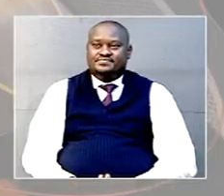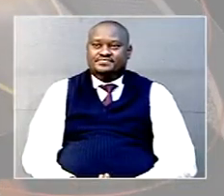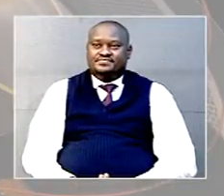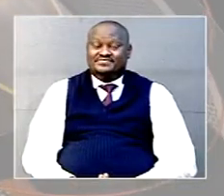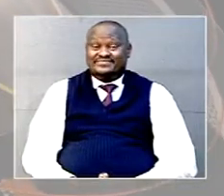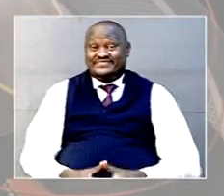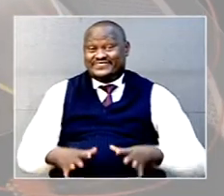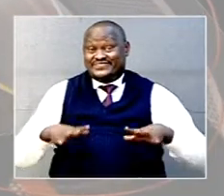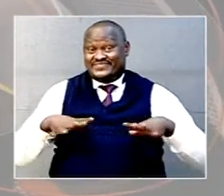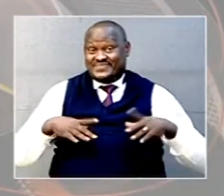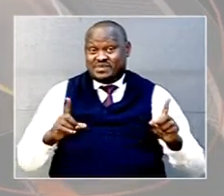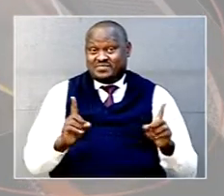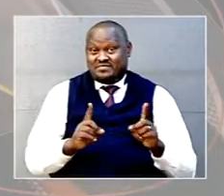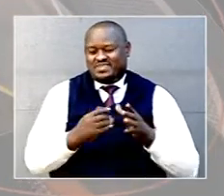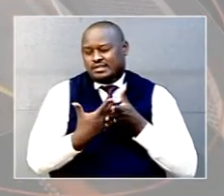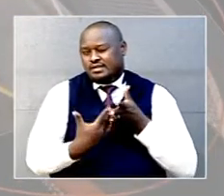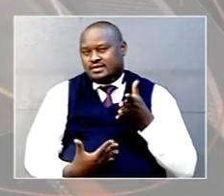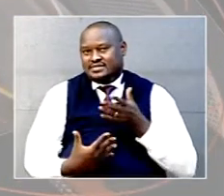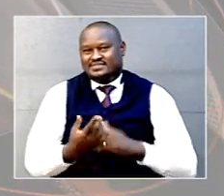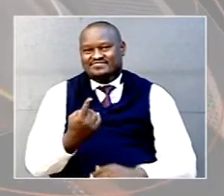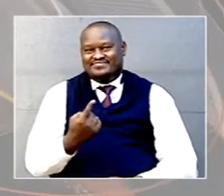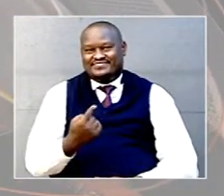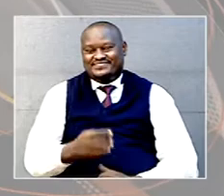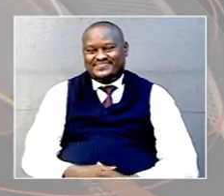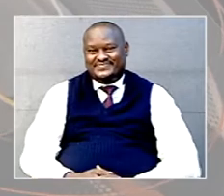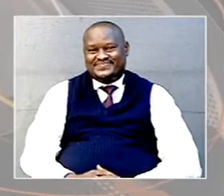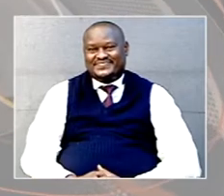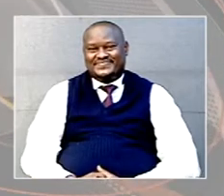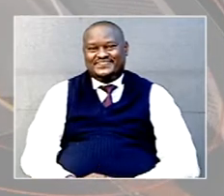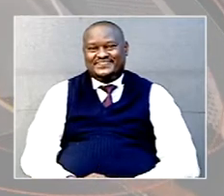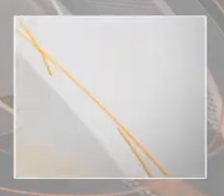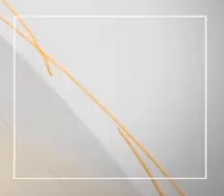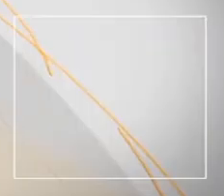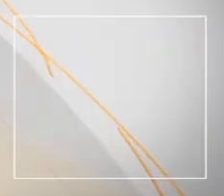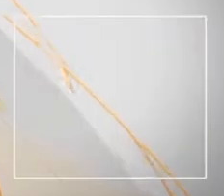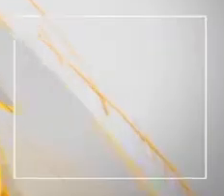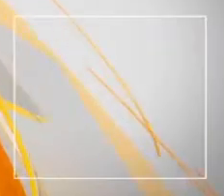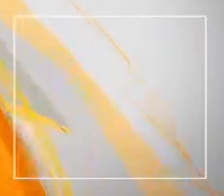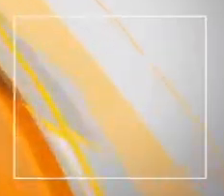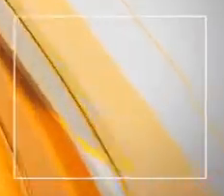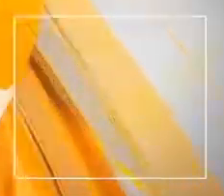Let's quickly take a break and return with more details. This is News Tonight.